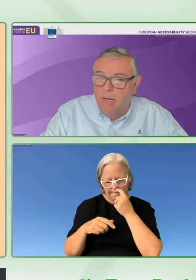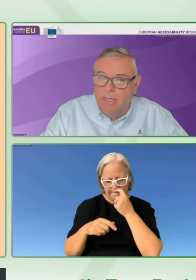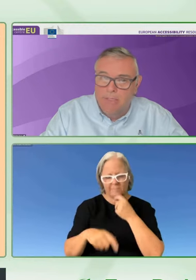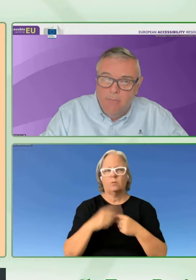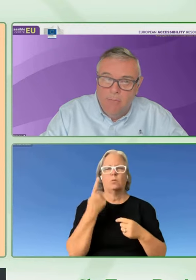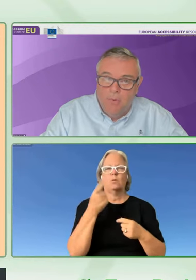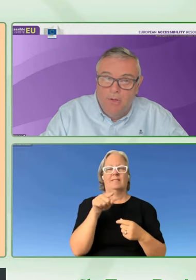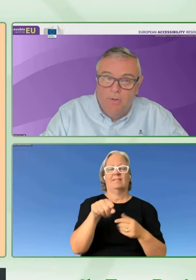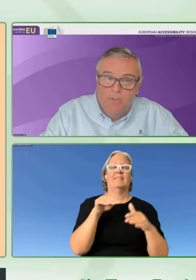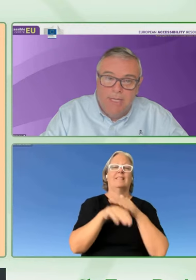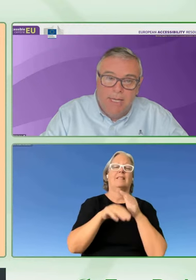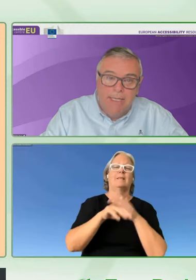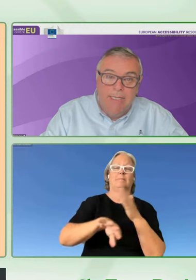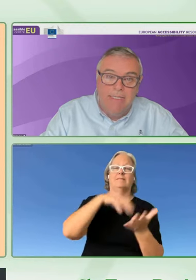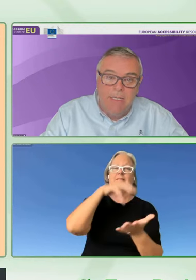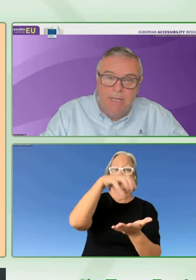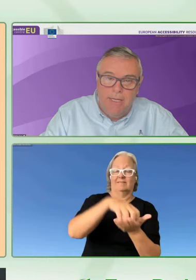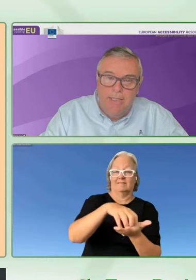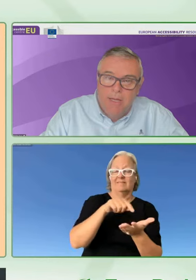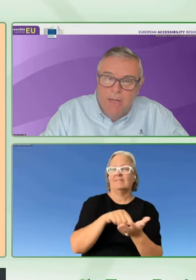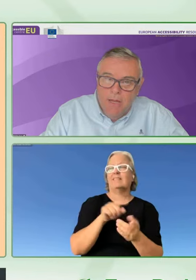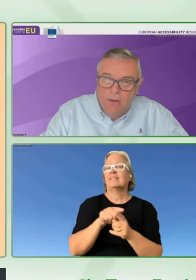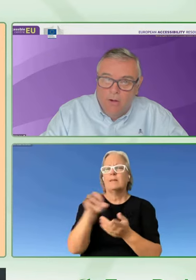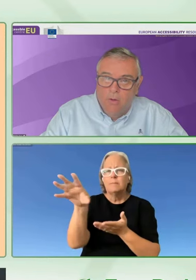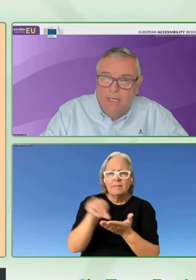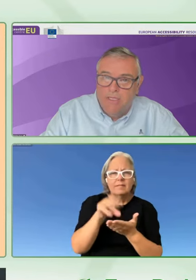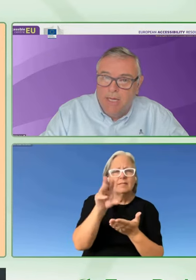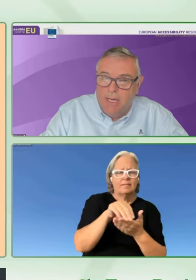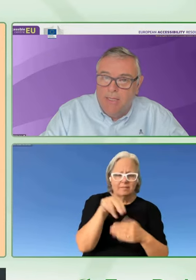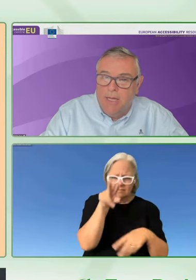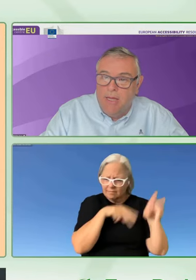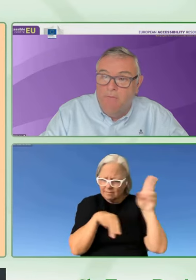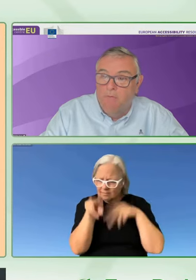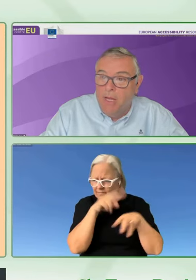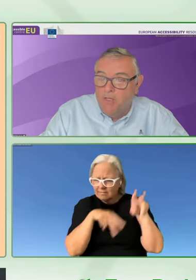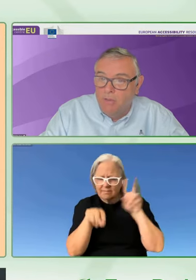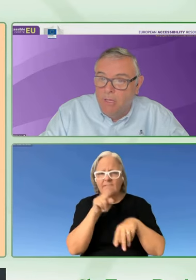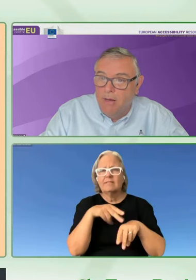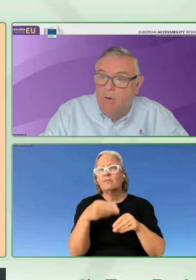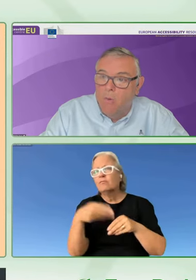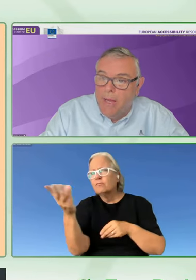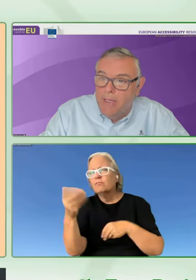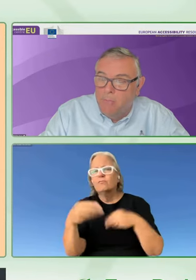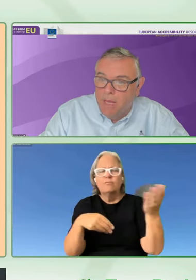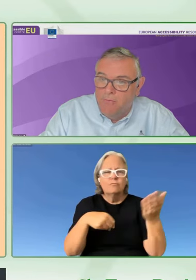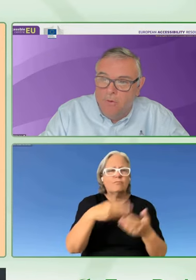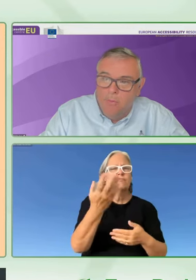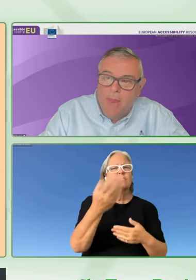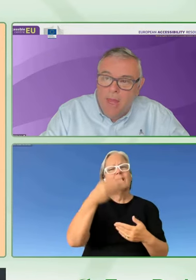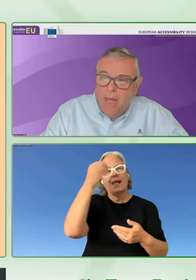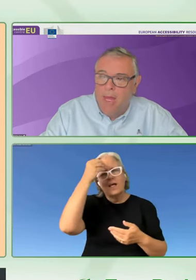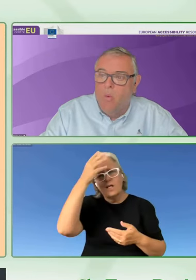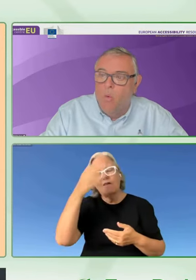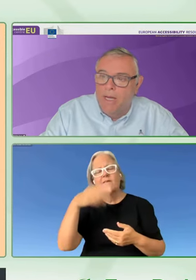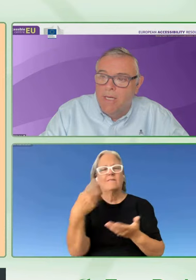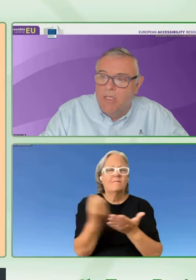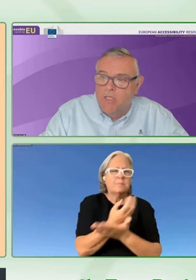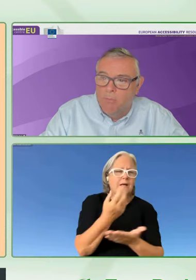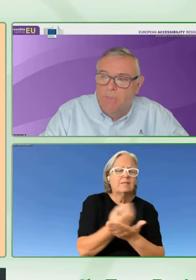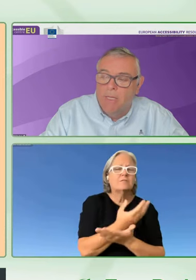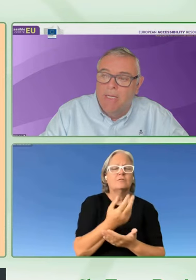is collect, produce, and disseminate knowledge and information and create a platform,